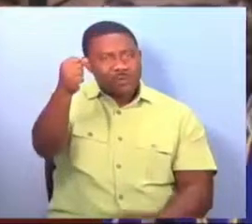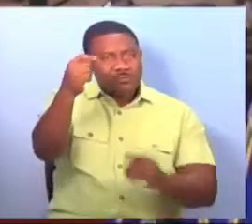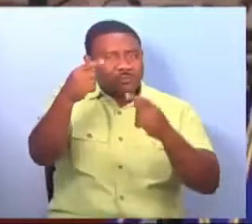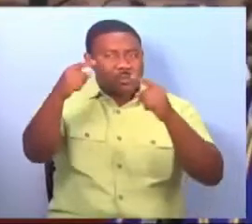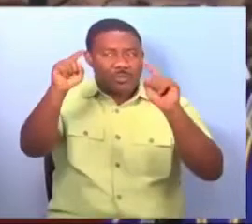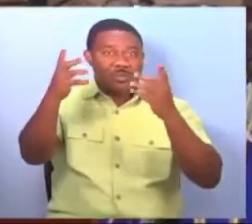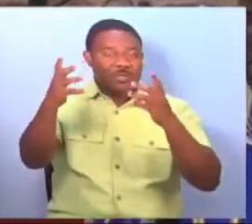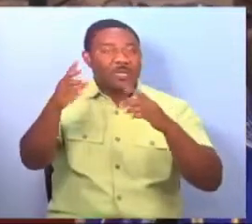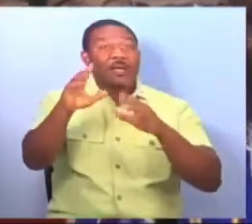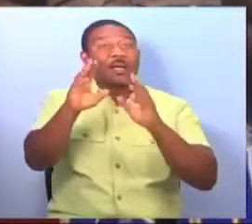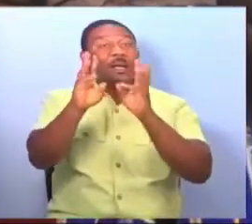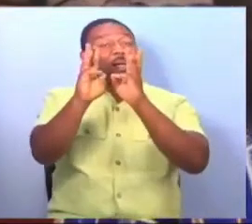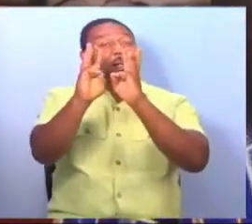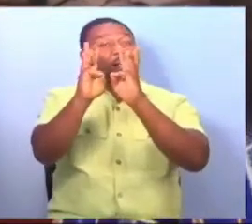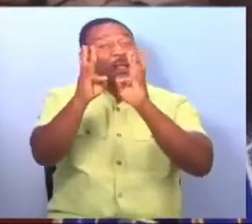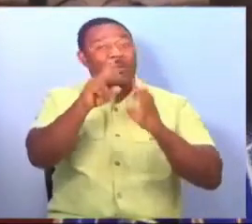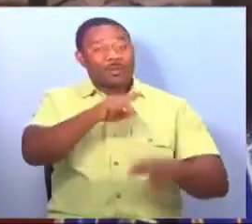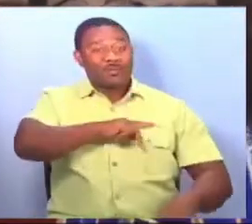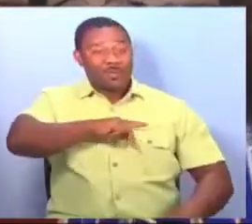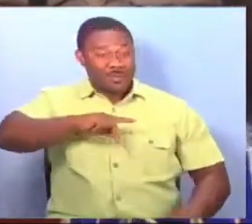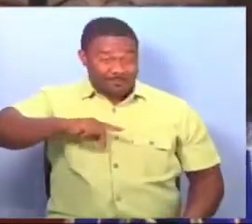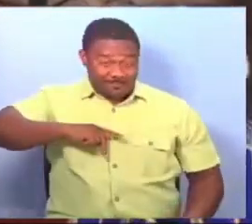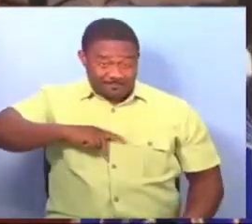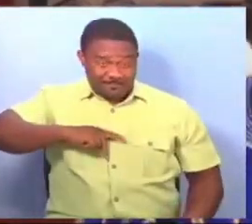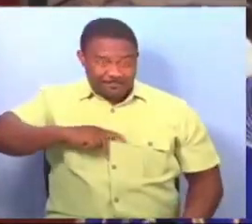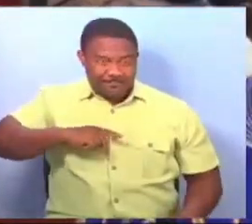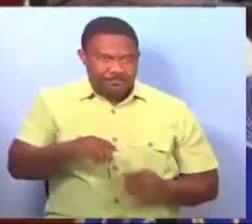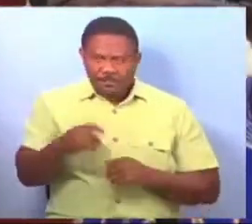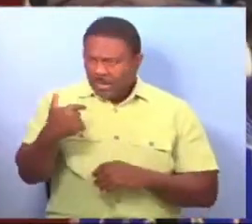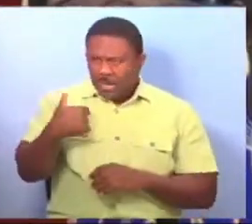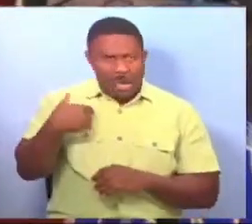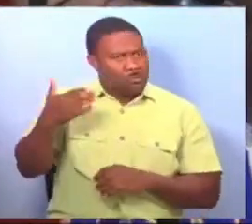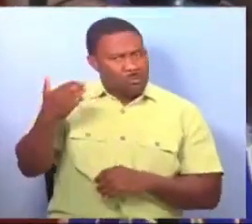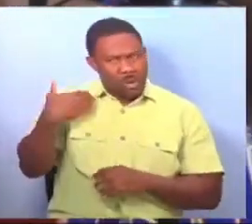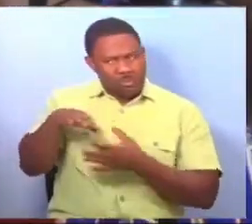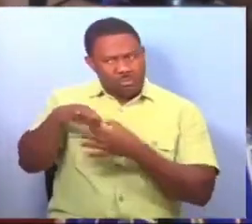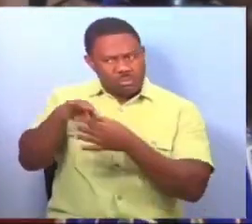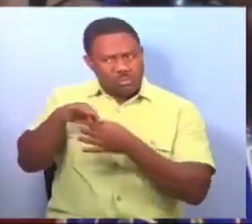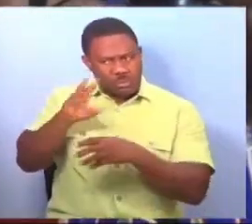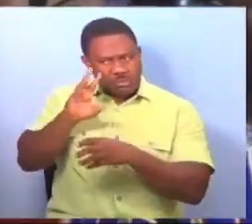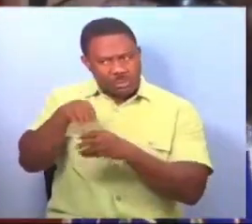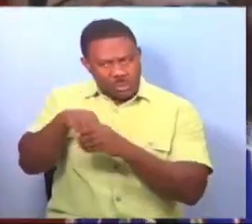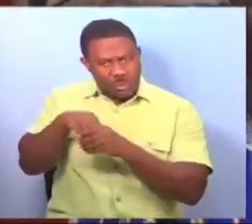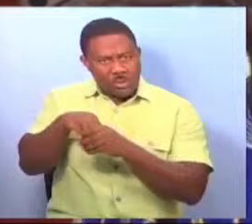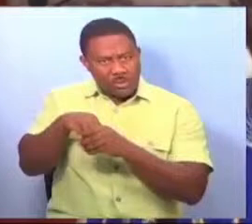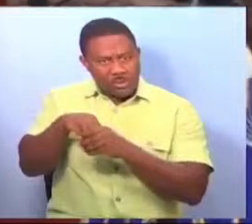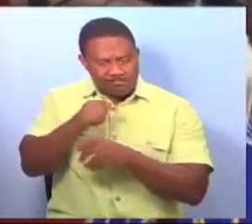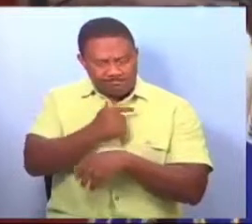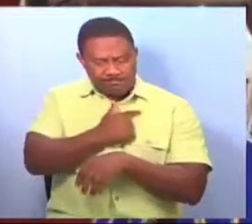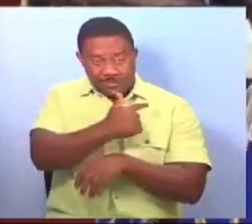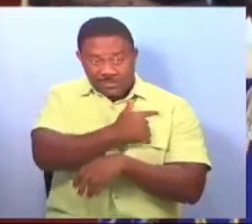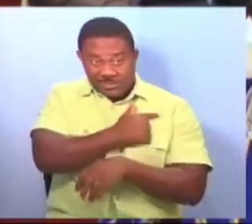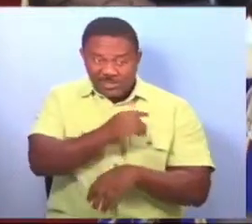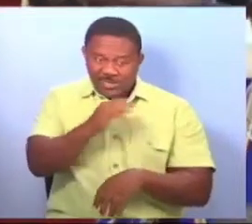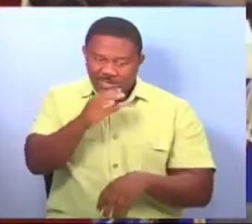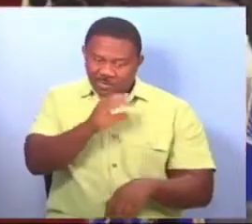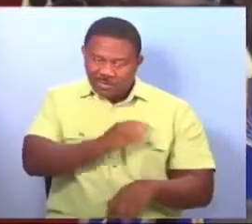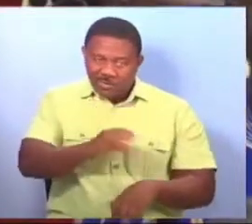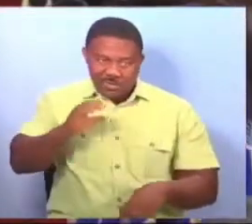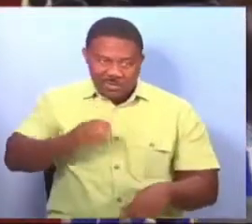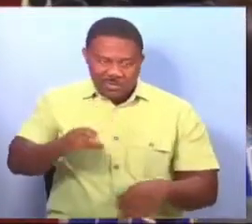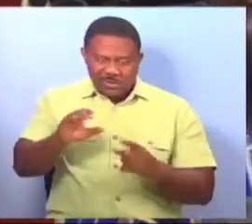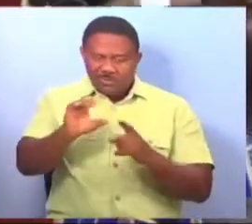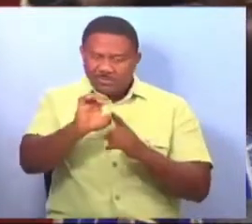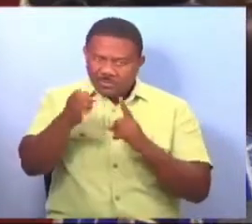Climate Parliament. I served with Honorable Marfo on the Gender Committee,